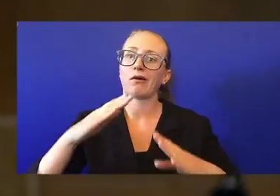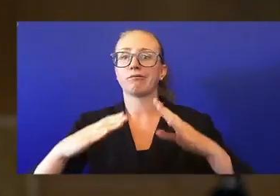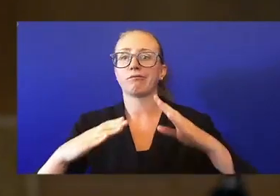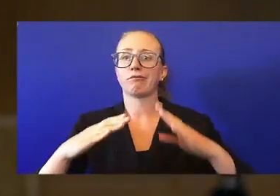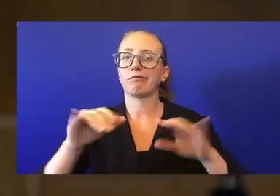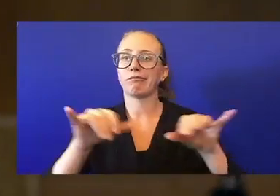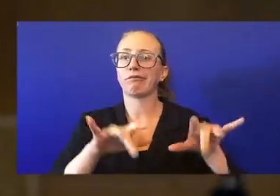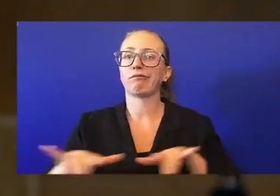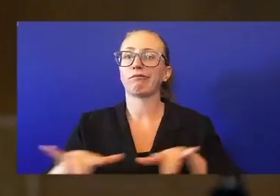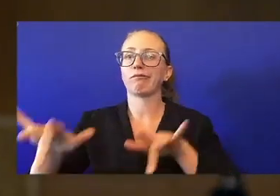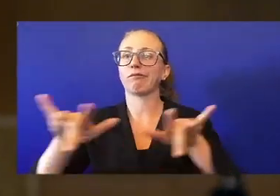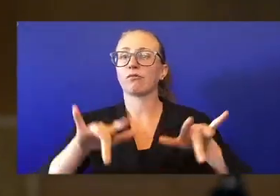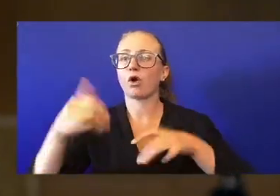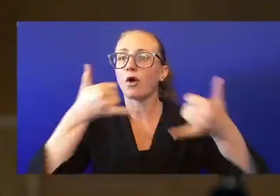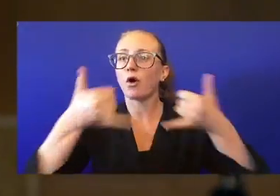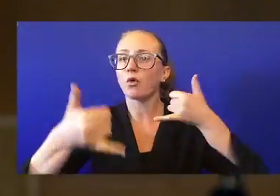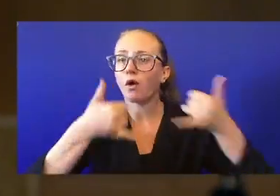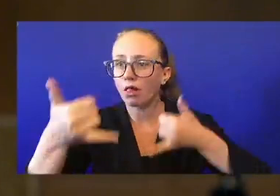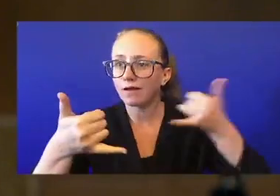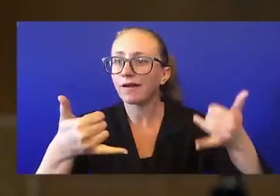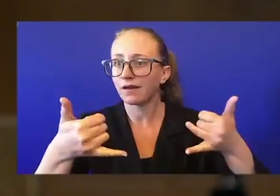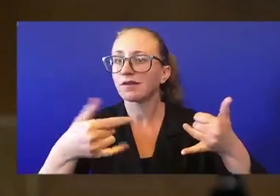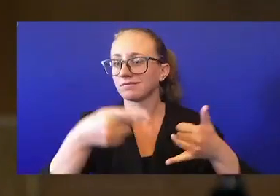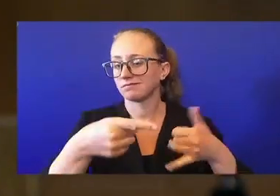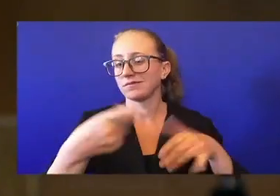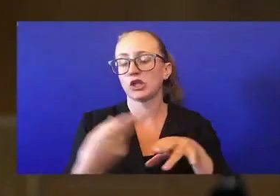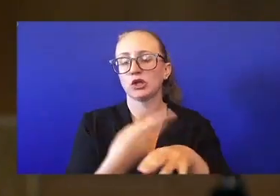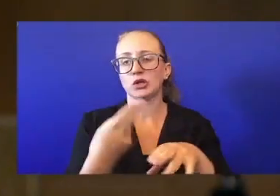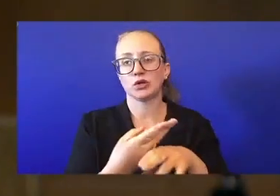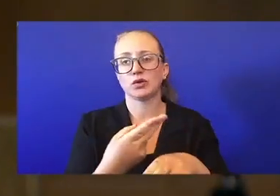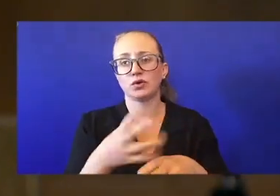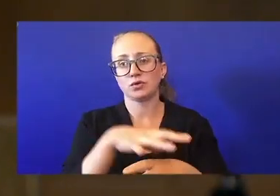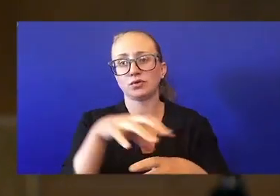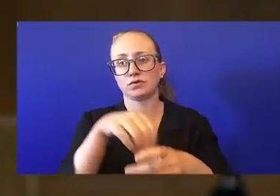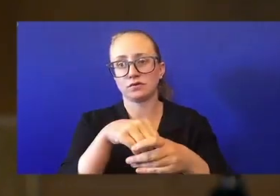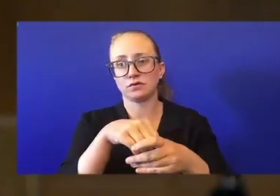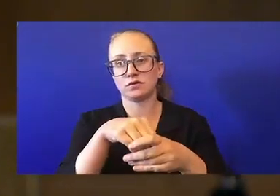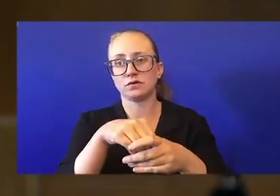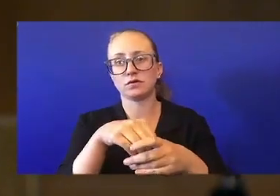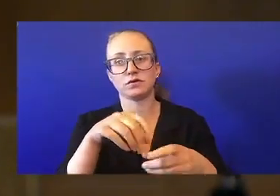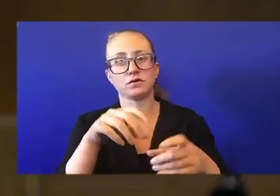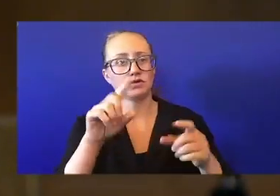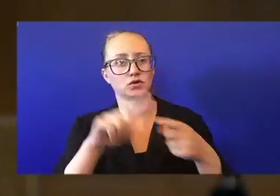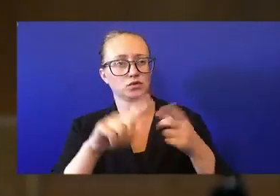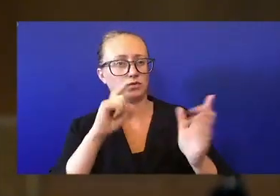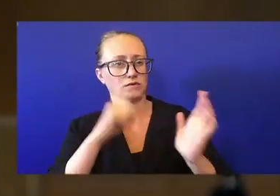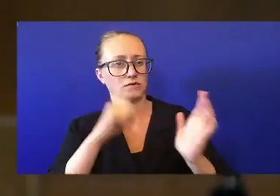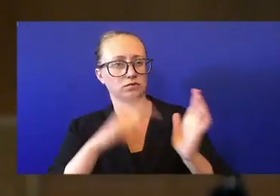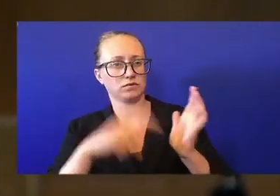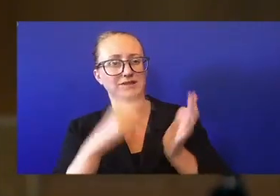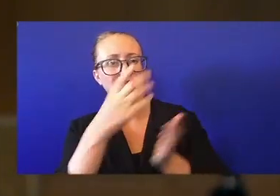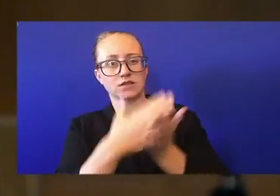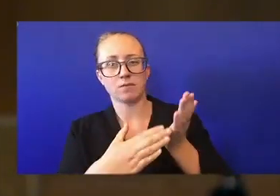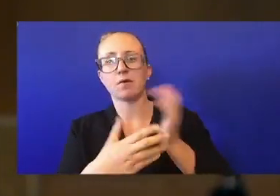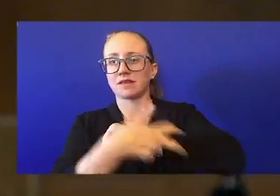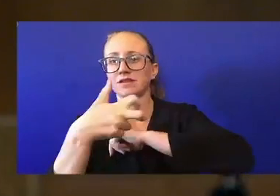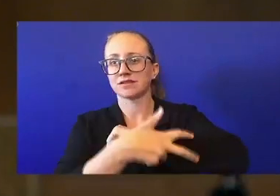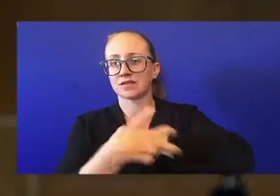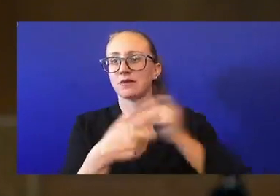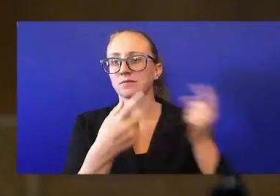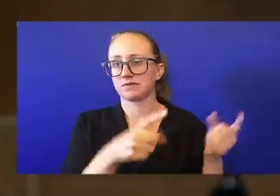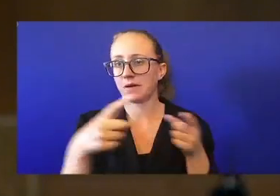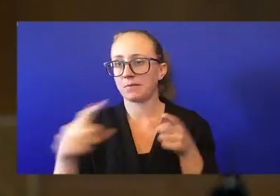very useful in assisting in that, which does tend to stem some of the scams that are being perpetuated. In terms